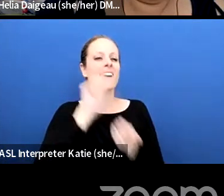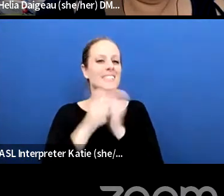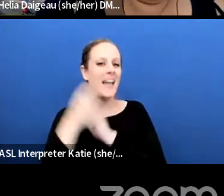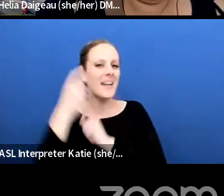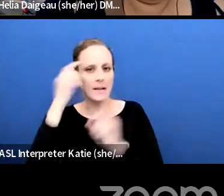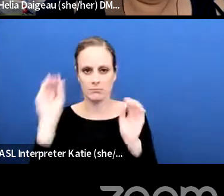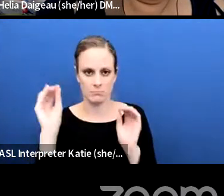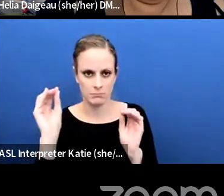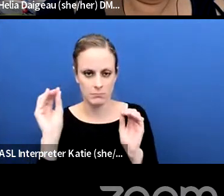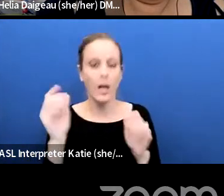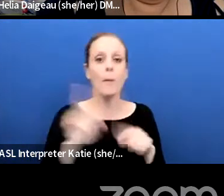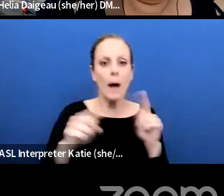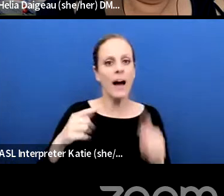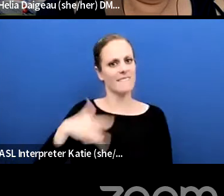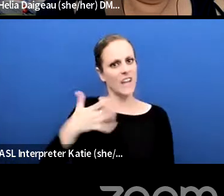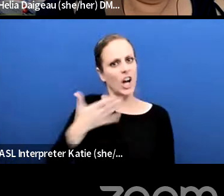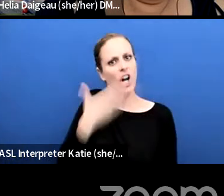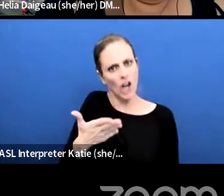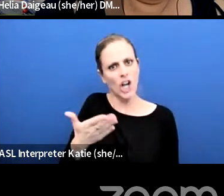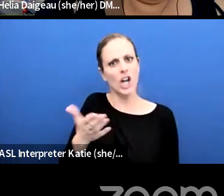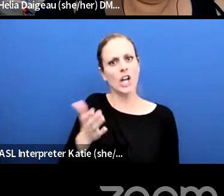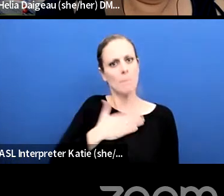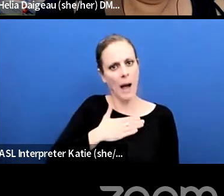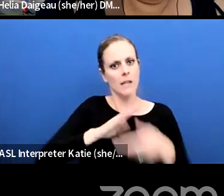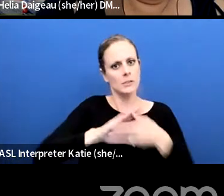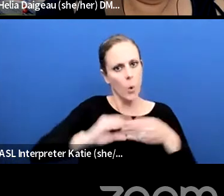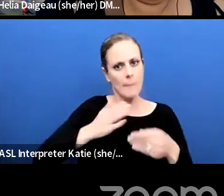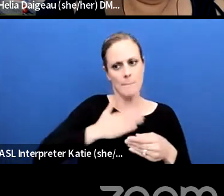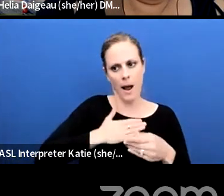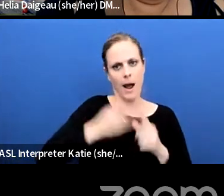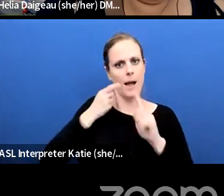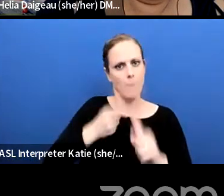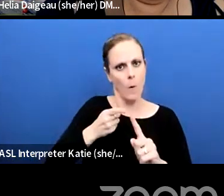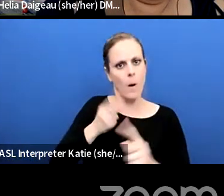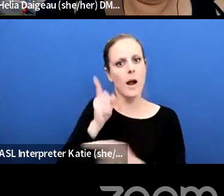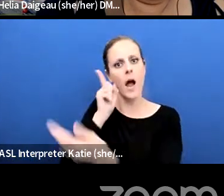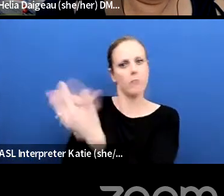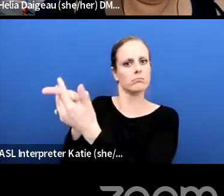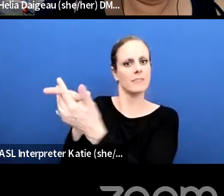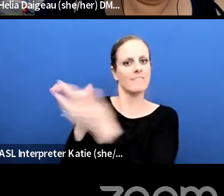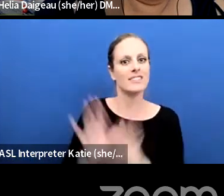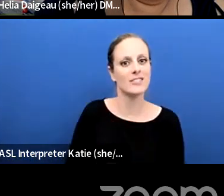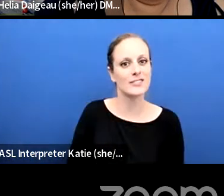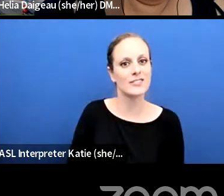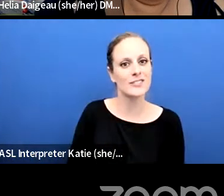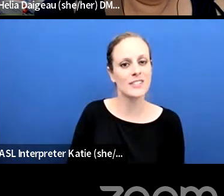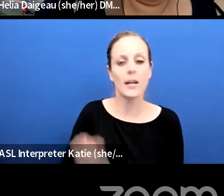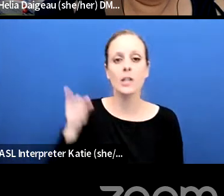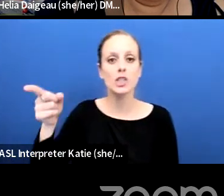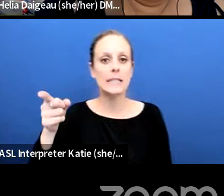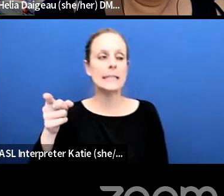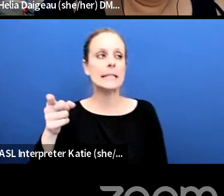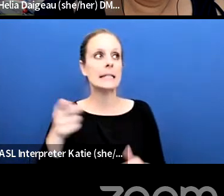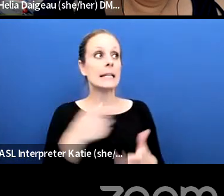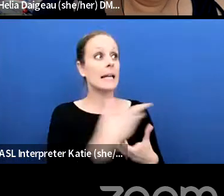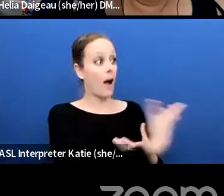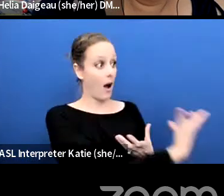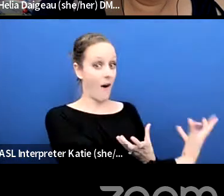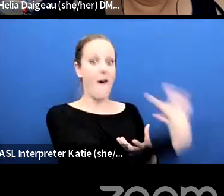our stories through, our point of view through, even if she didn't really take into account